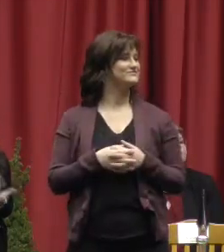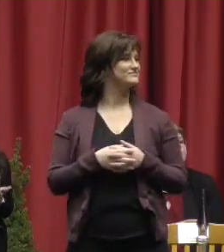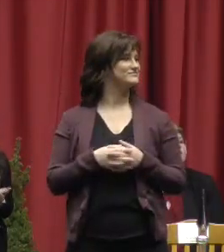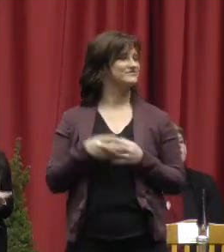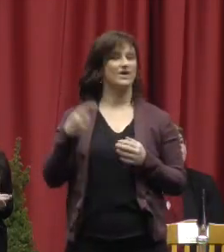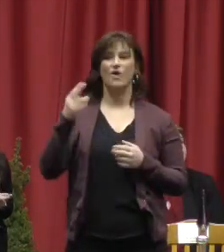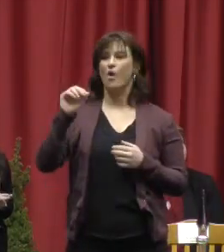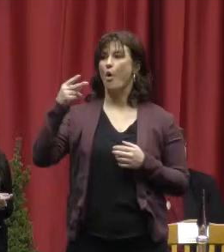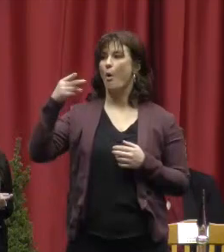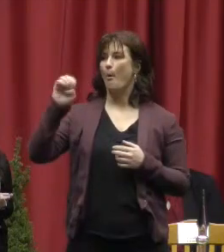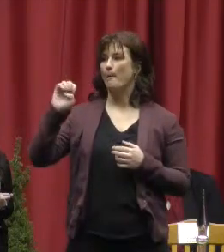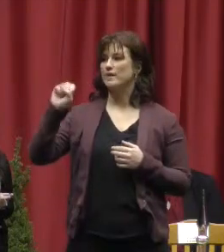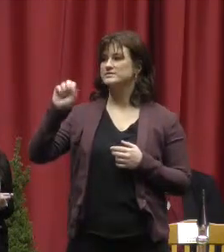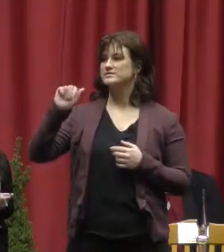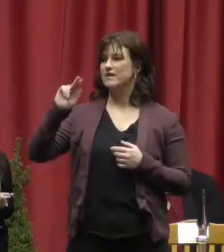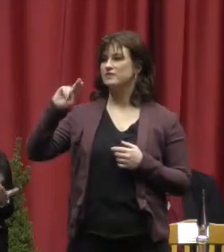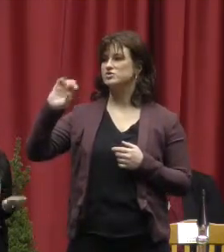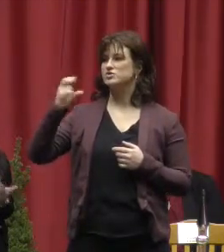Hope Sanchez,